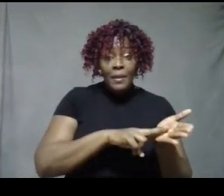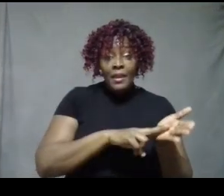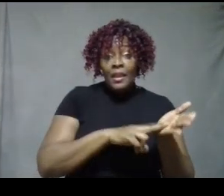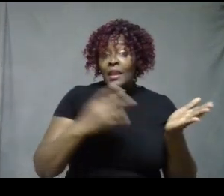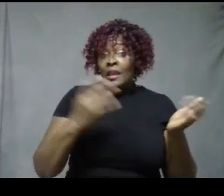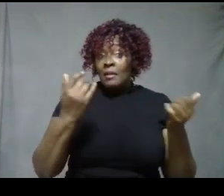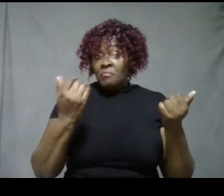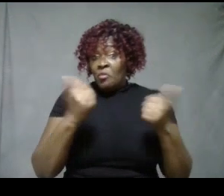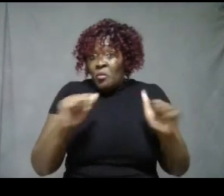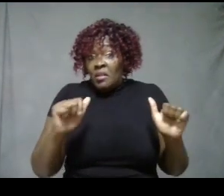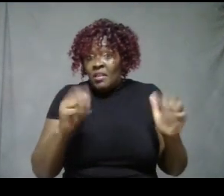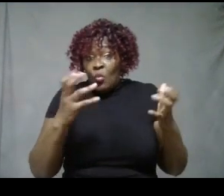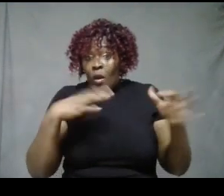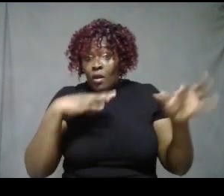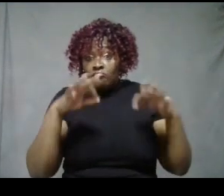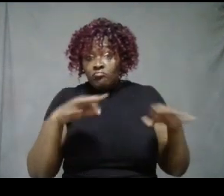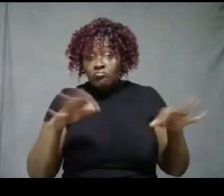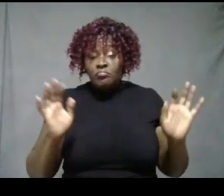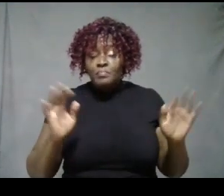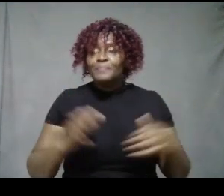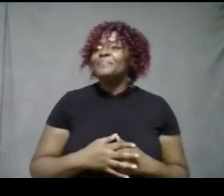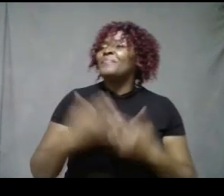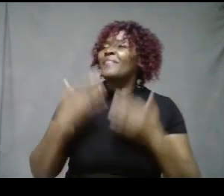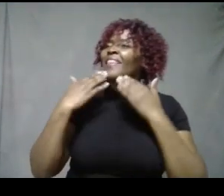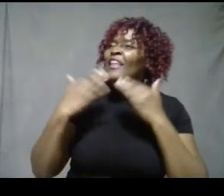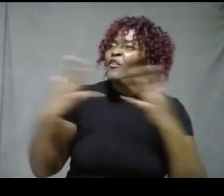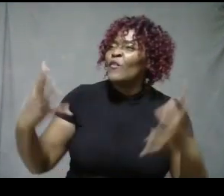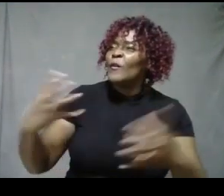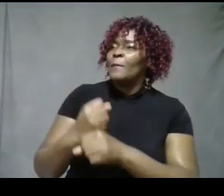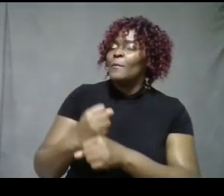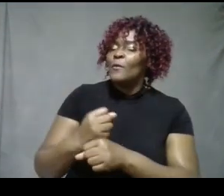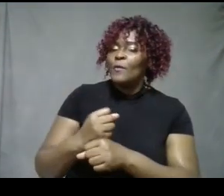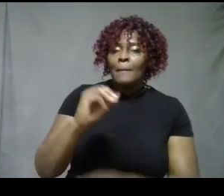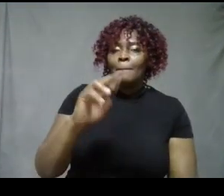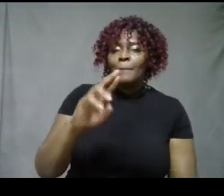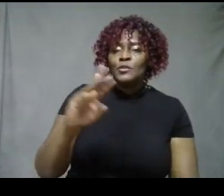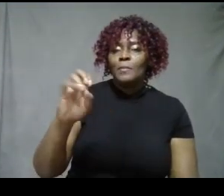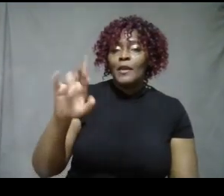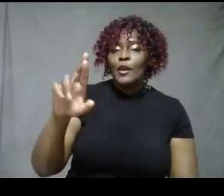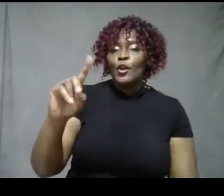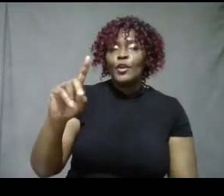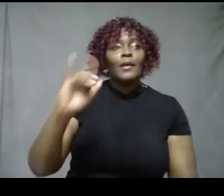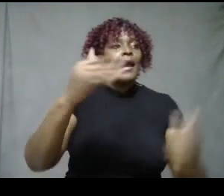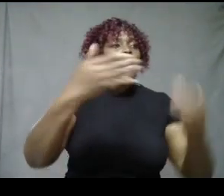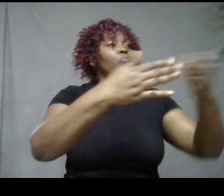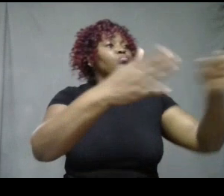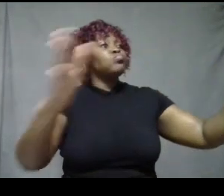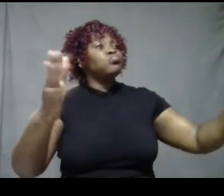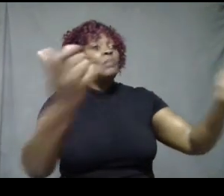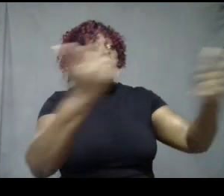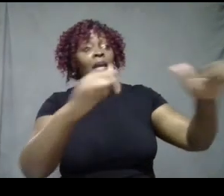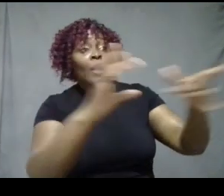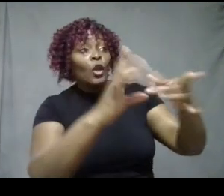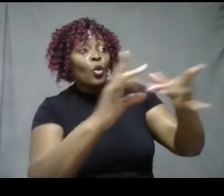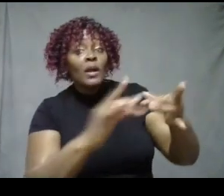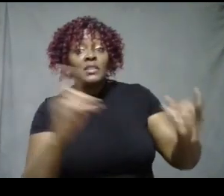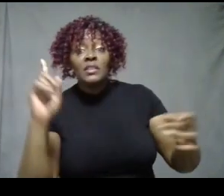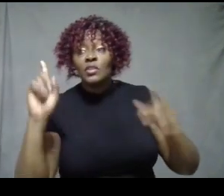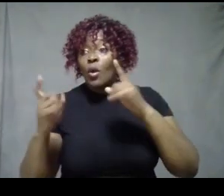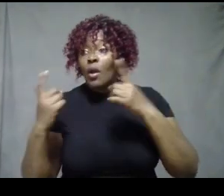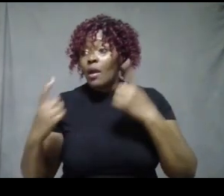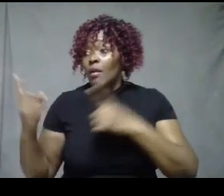to address. Thank you for that summary, Mr. Baird. Let's open the floor now to questions or comments for Mr. Baird. And